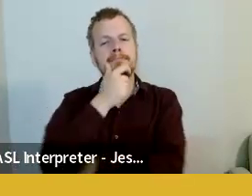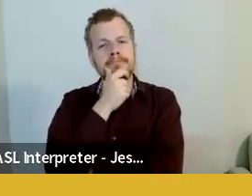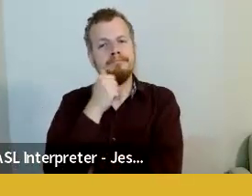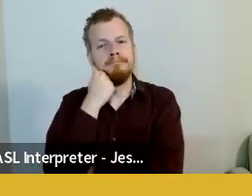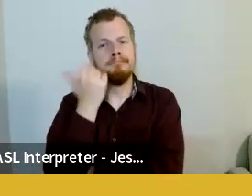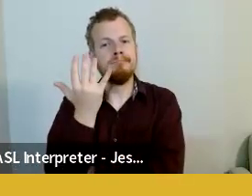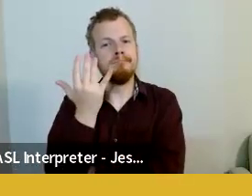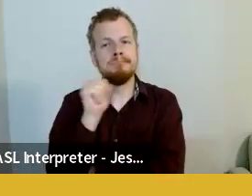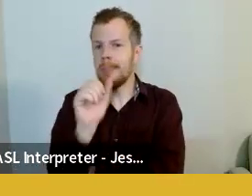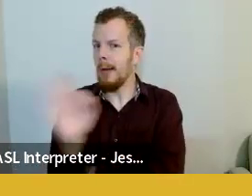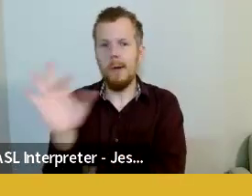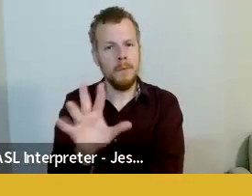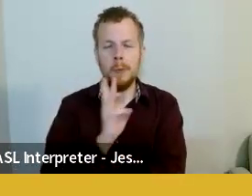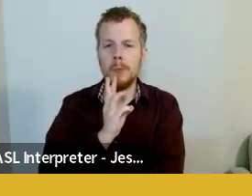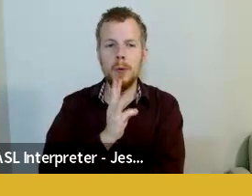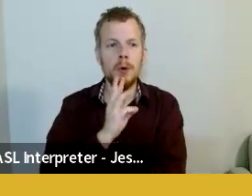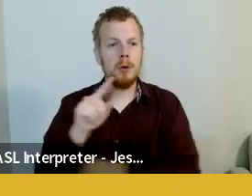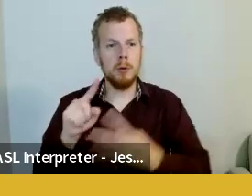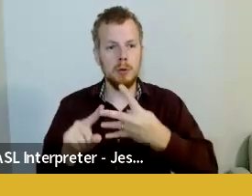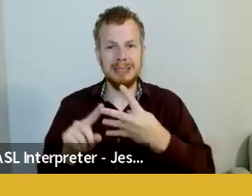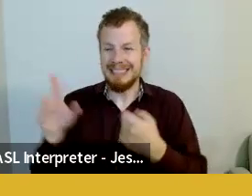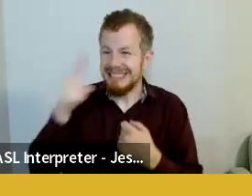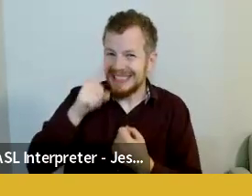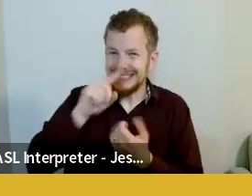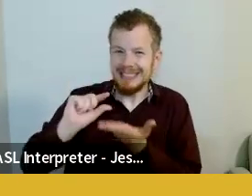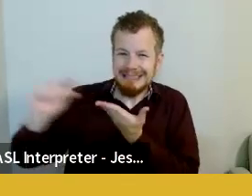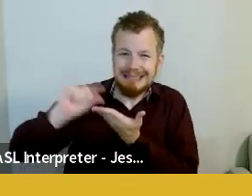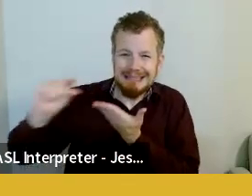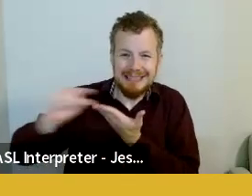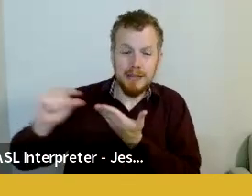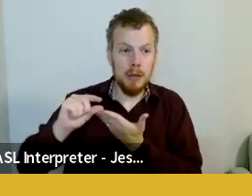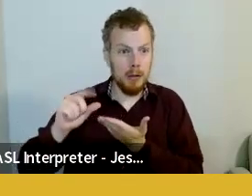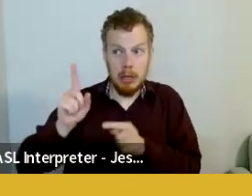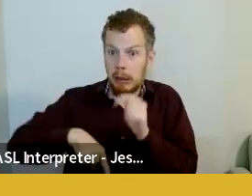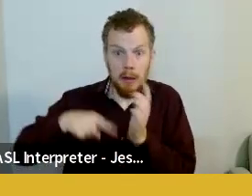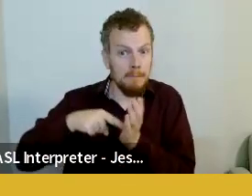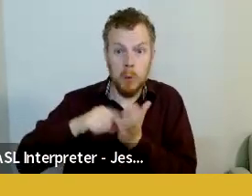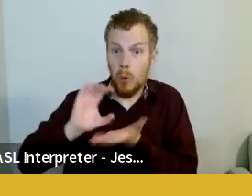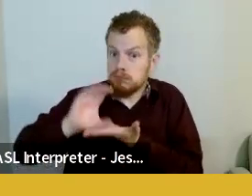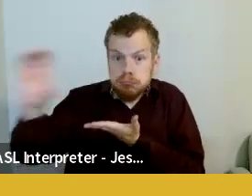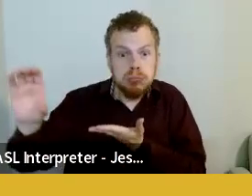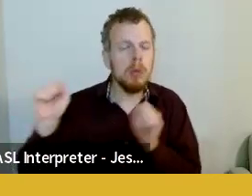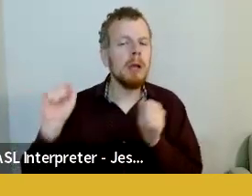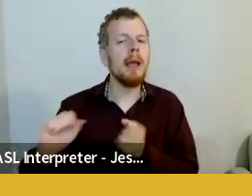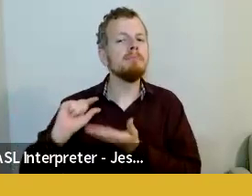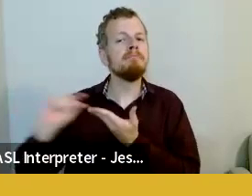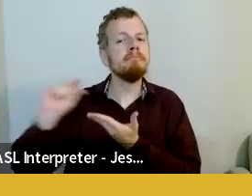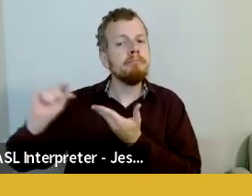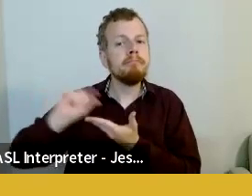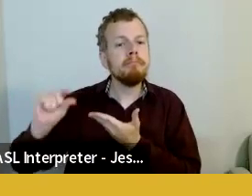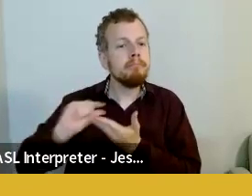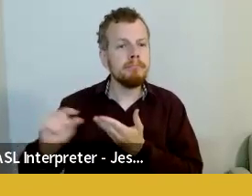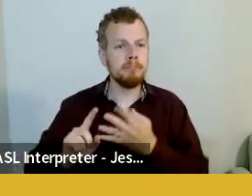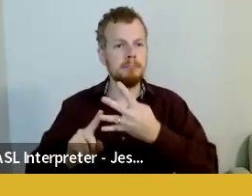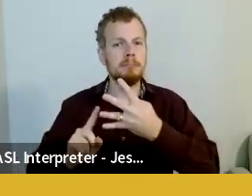any customer. You can request a payment plan. So essentially, instead of paying it all in one big bill, you can pay it in increments. We can do a